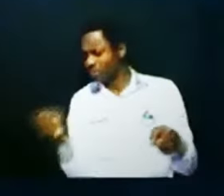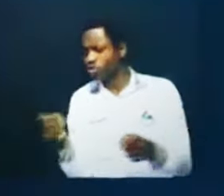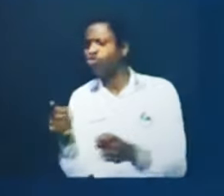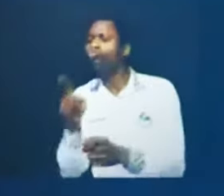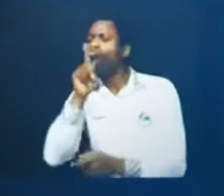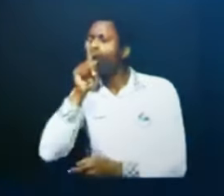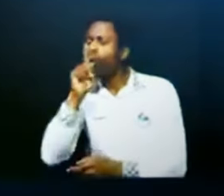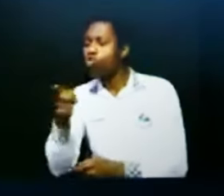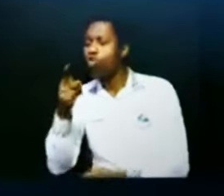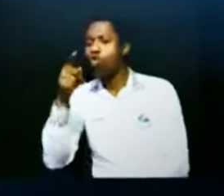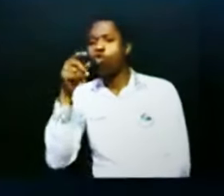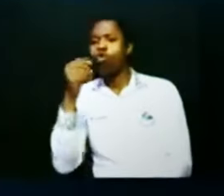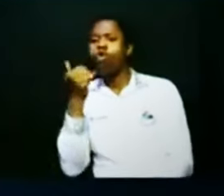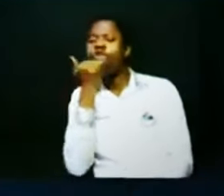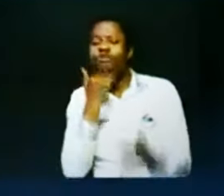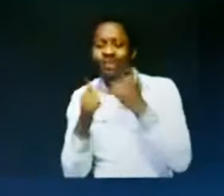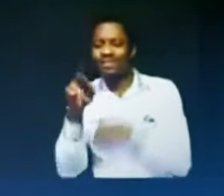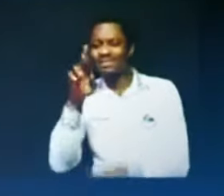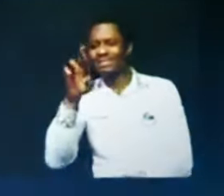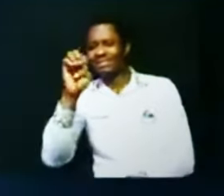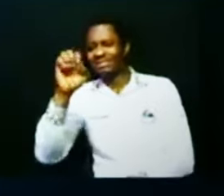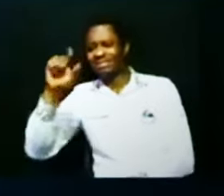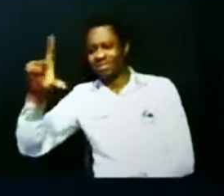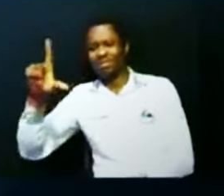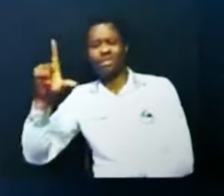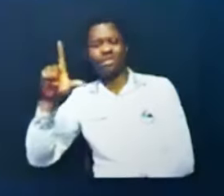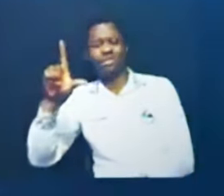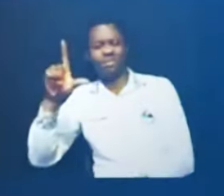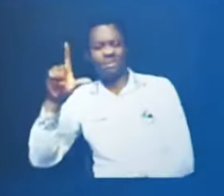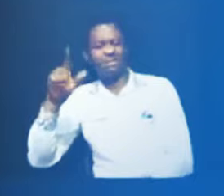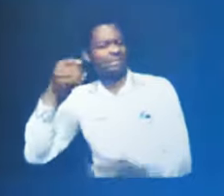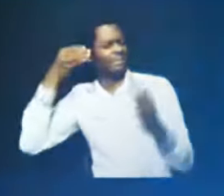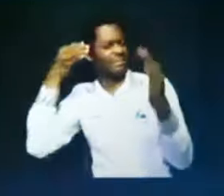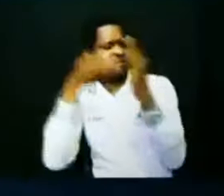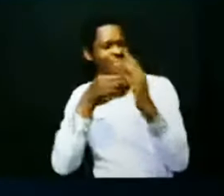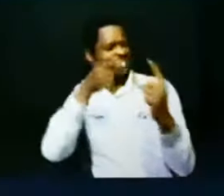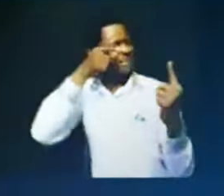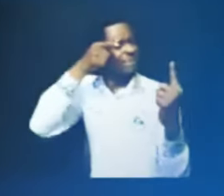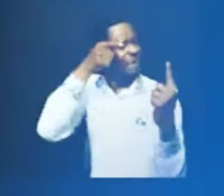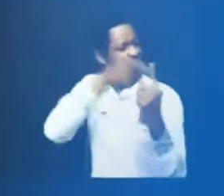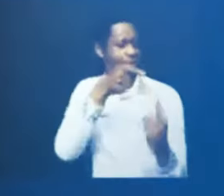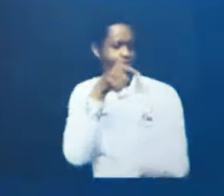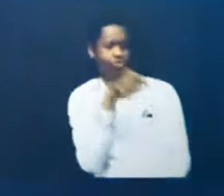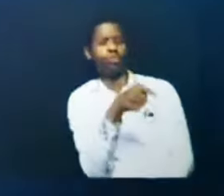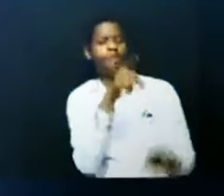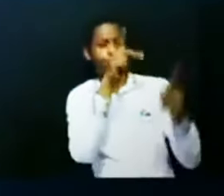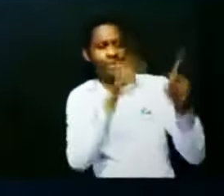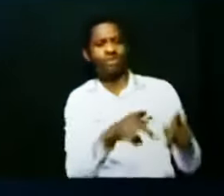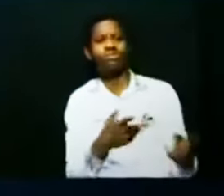offense. And it is direct offense. But